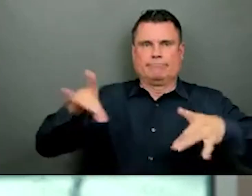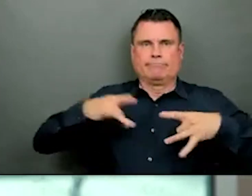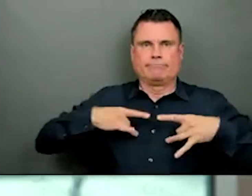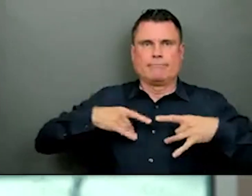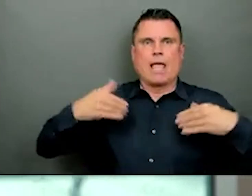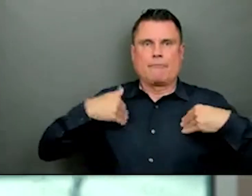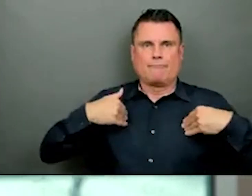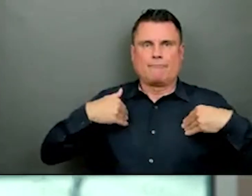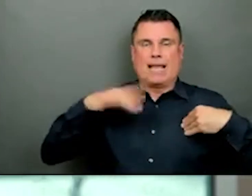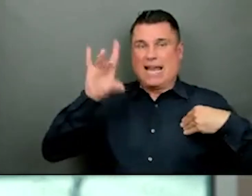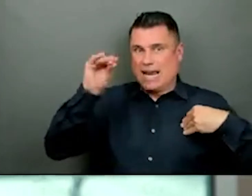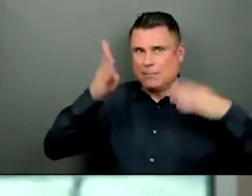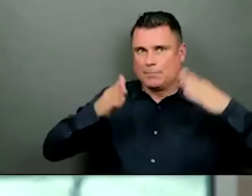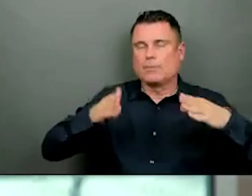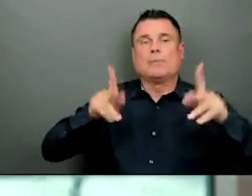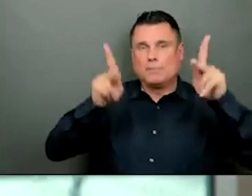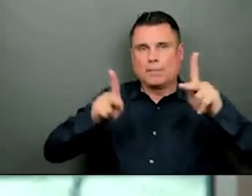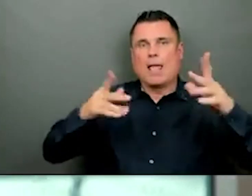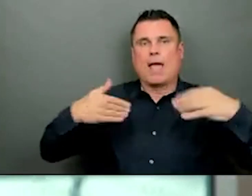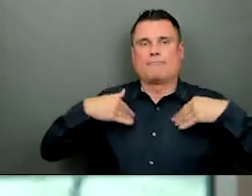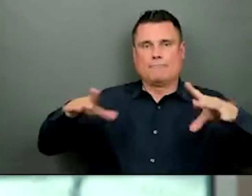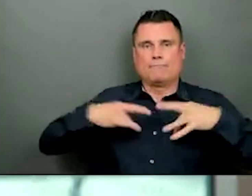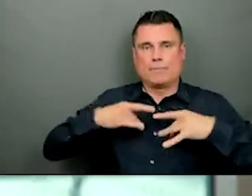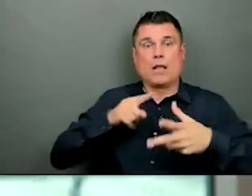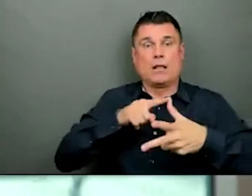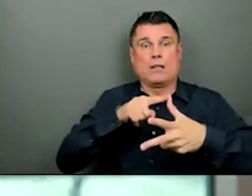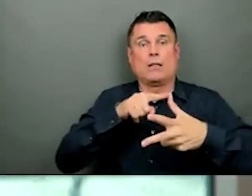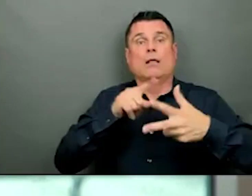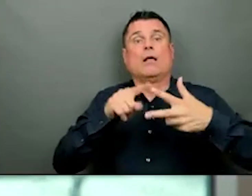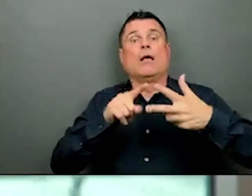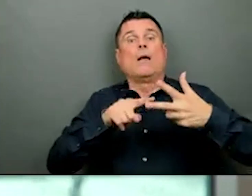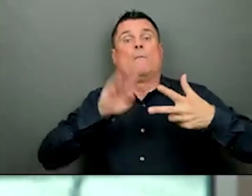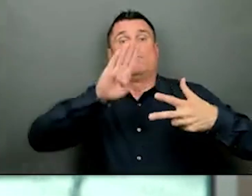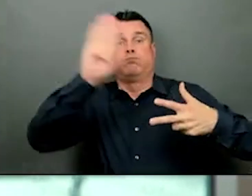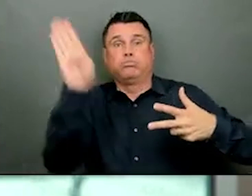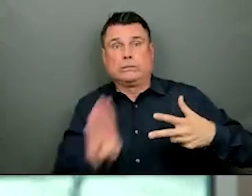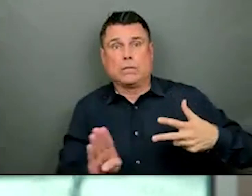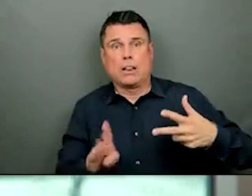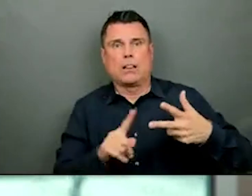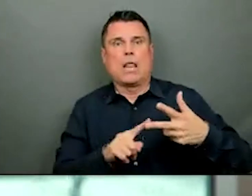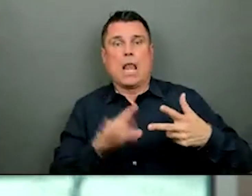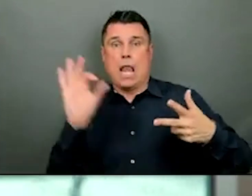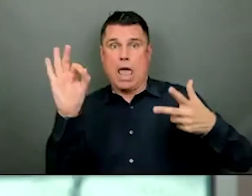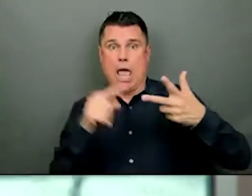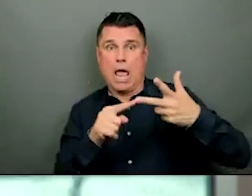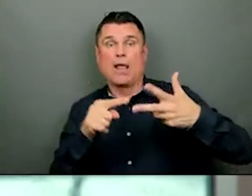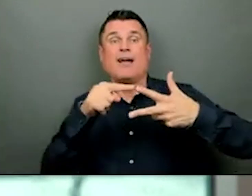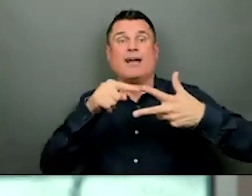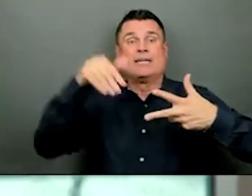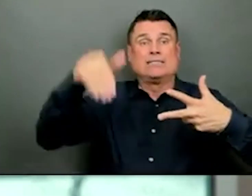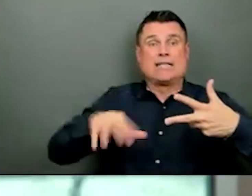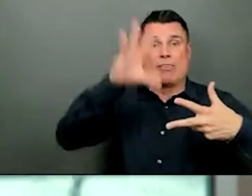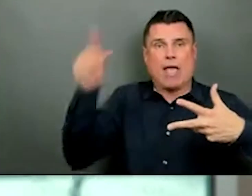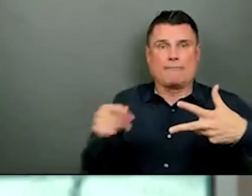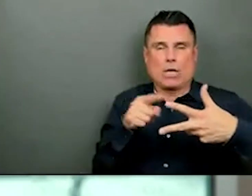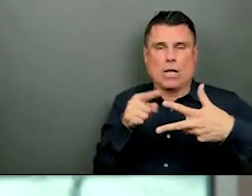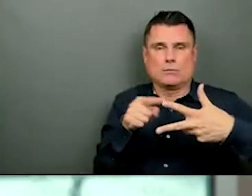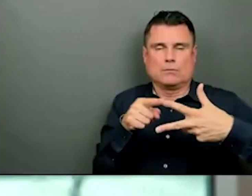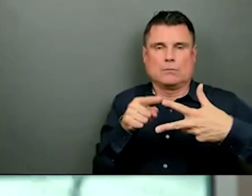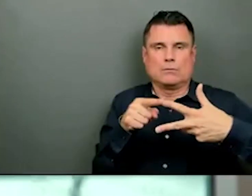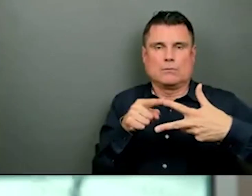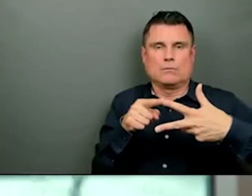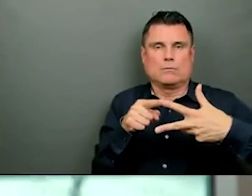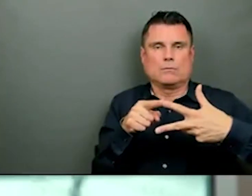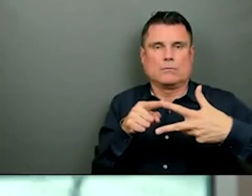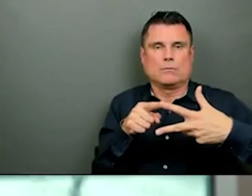and 9 more of the P1, which is Brazil, which we've been watching very closely. Most of the P1 is one of